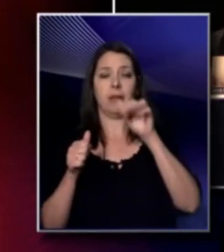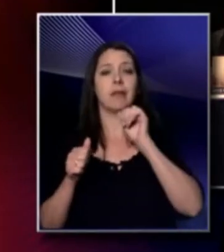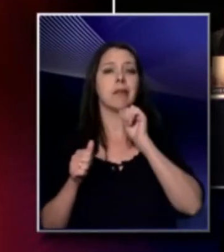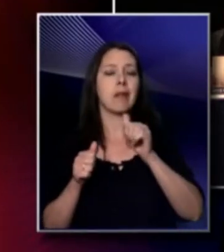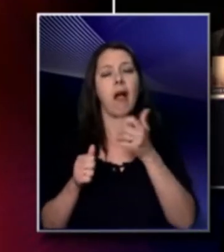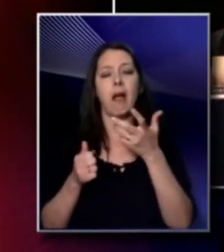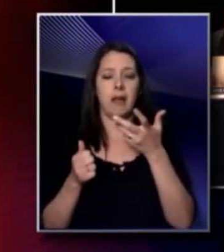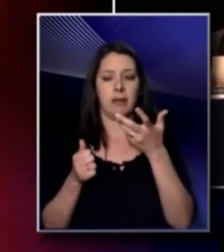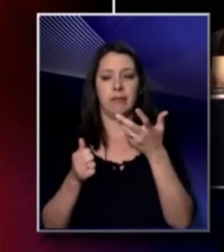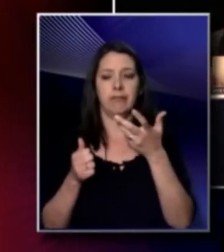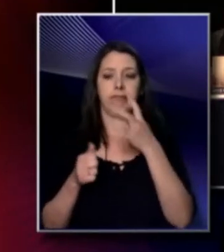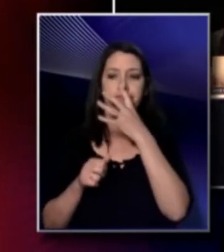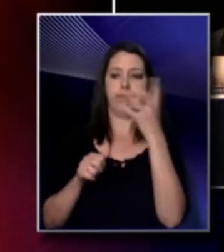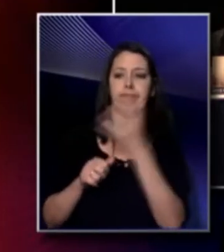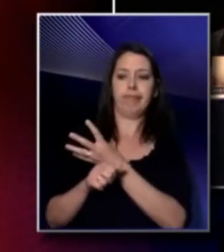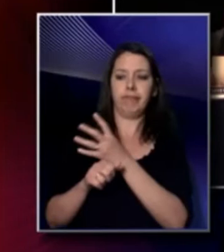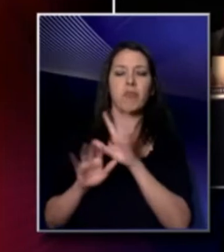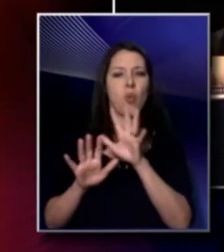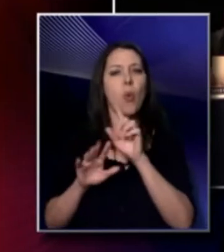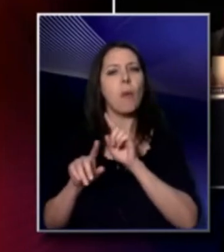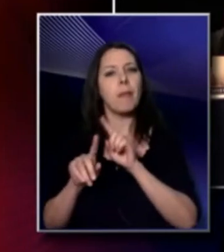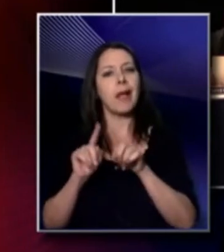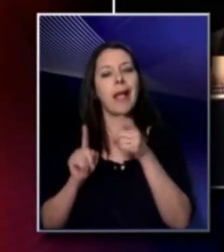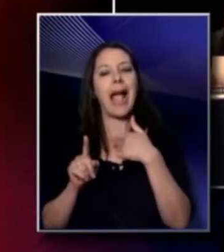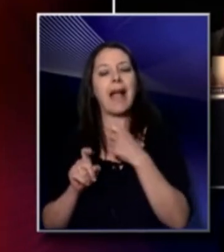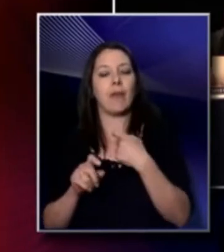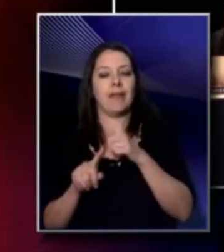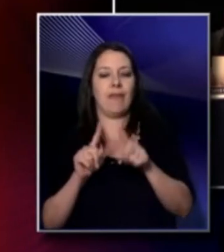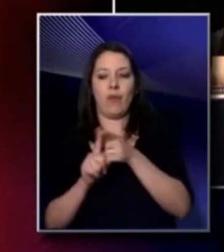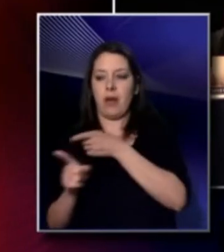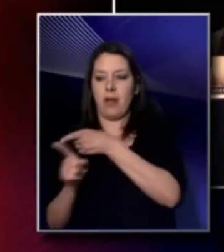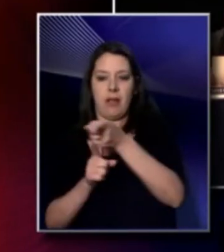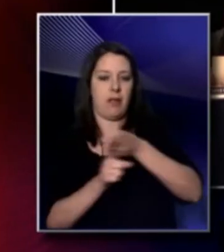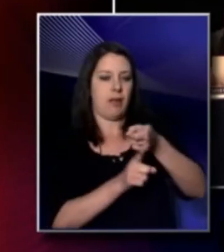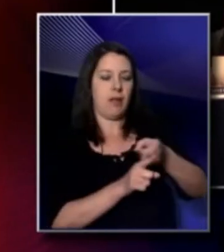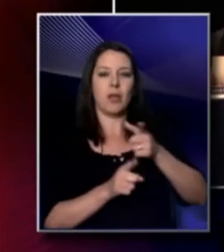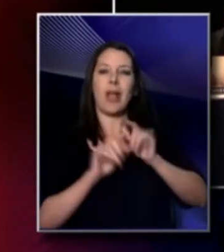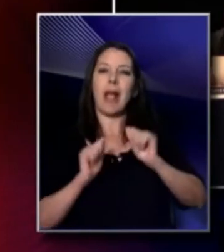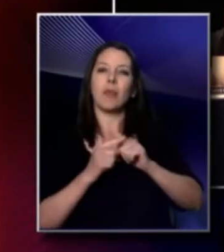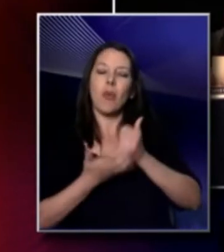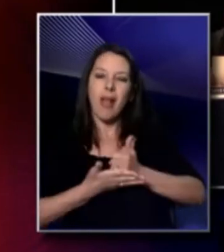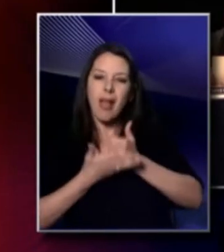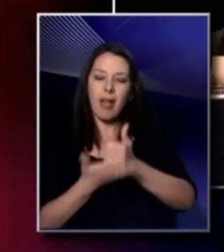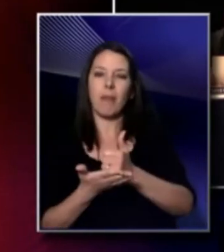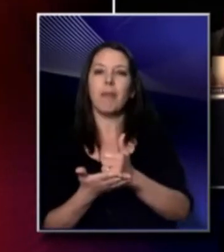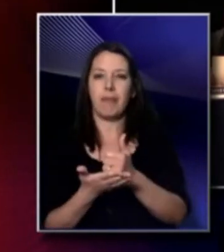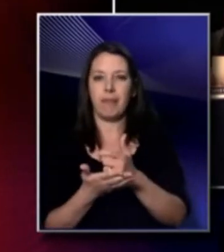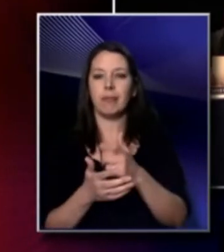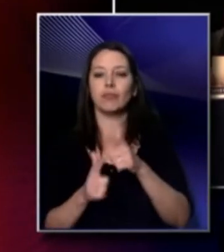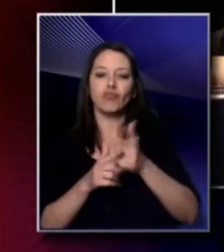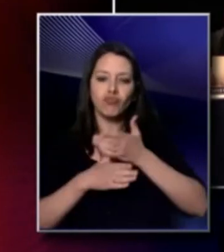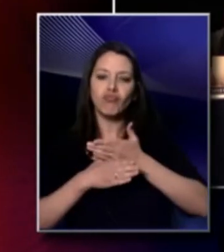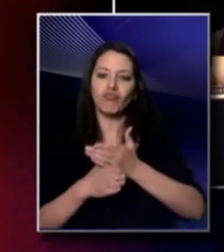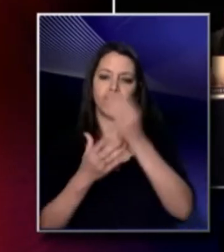need multiple pathways for that information to be shared and actioned